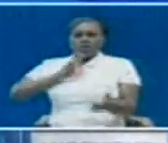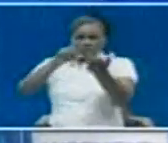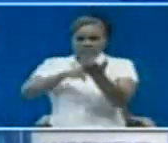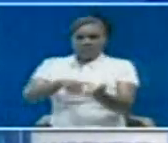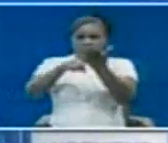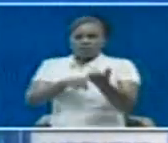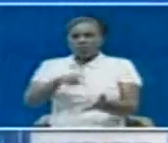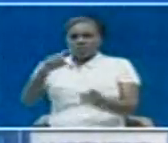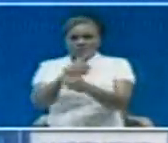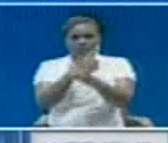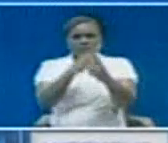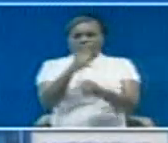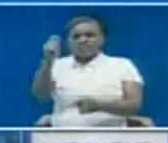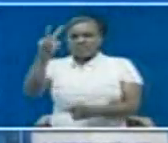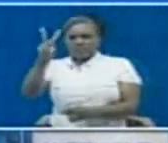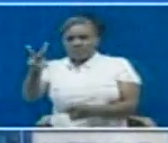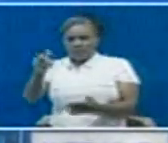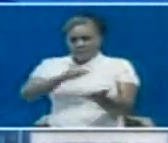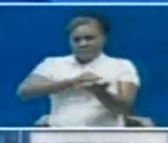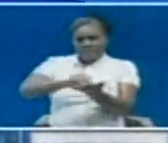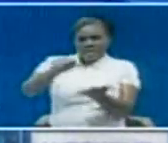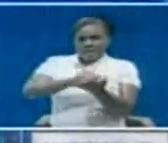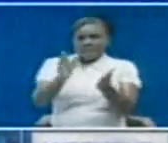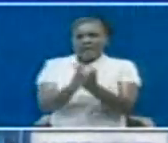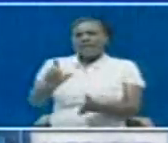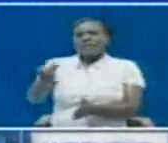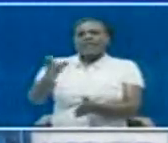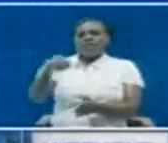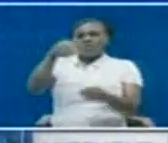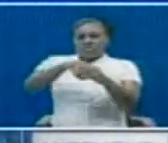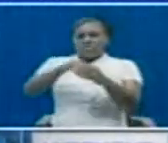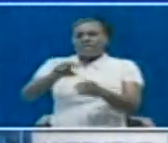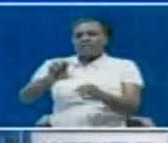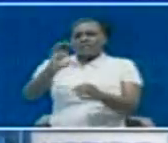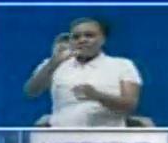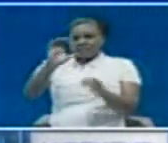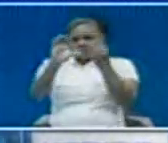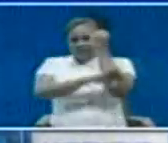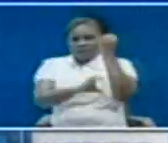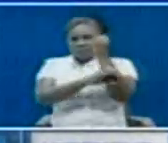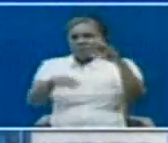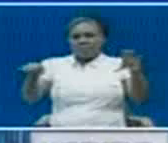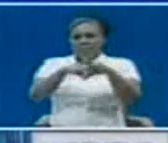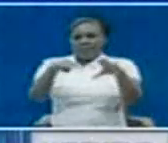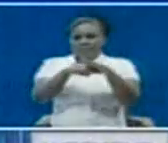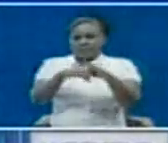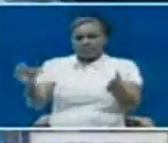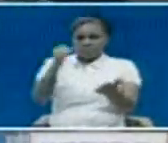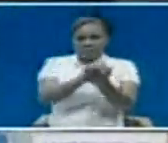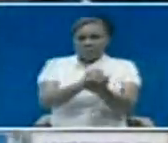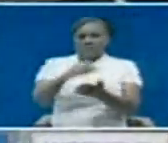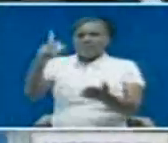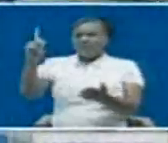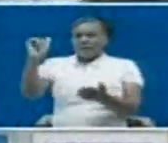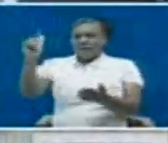various editors from television, print and radio within the country. Members present elected Nation Media Group's Linus Kaikai